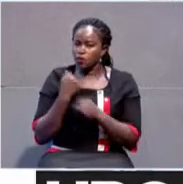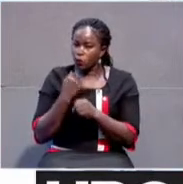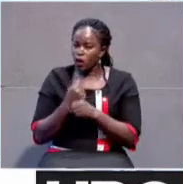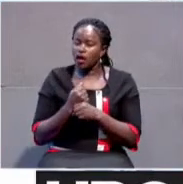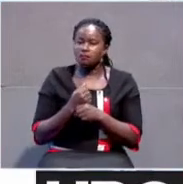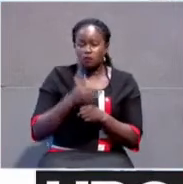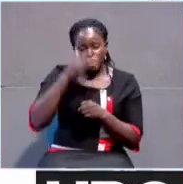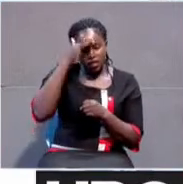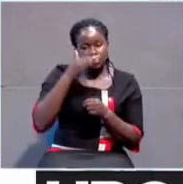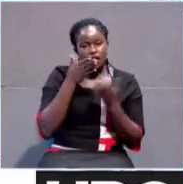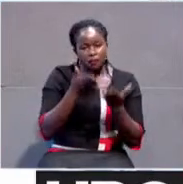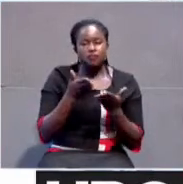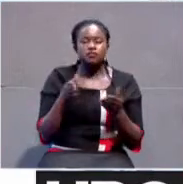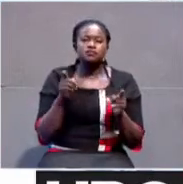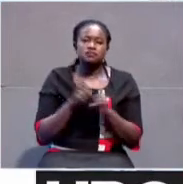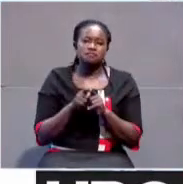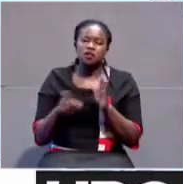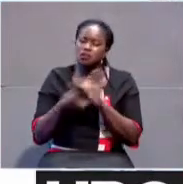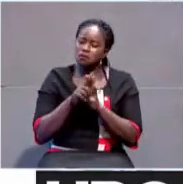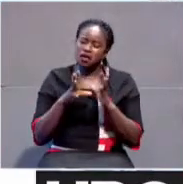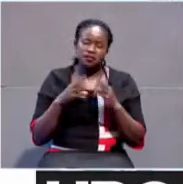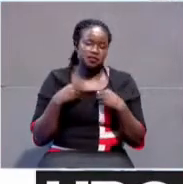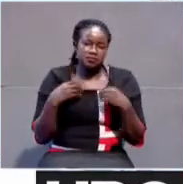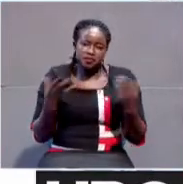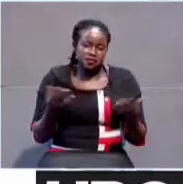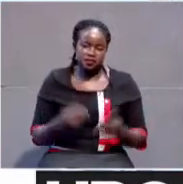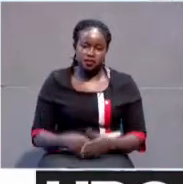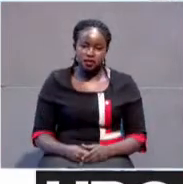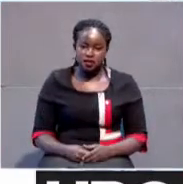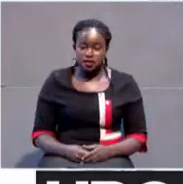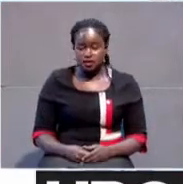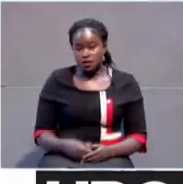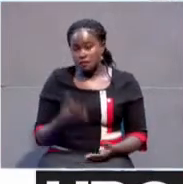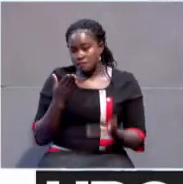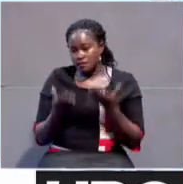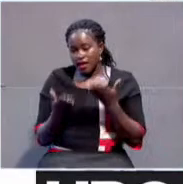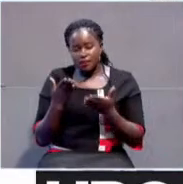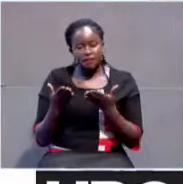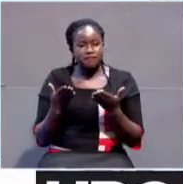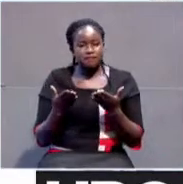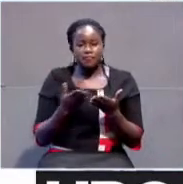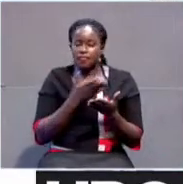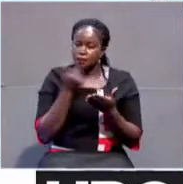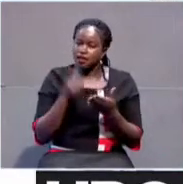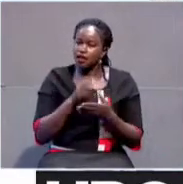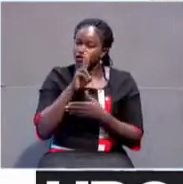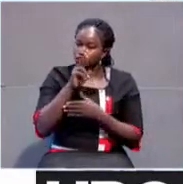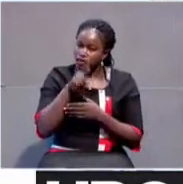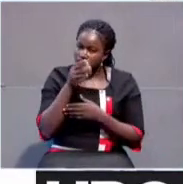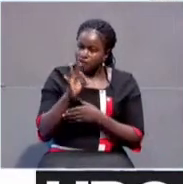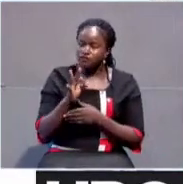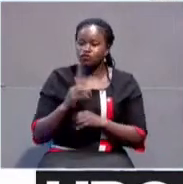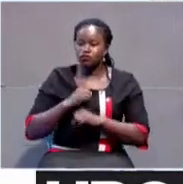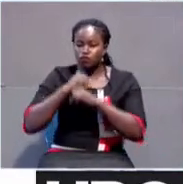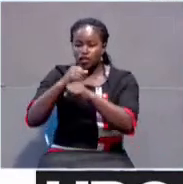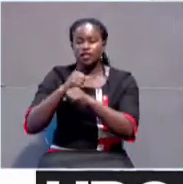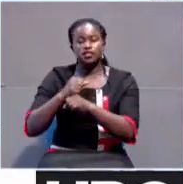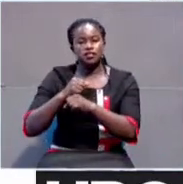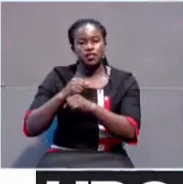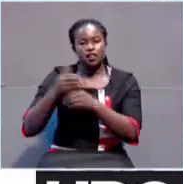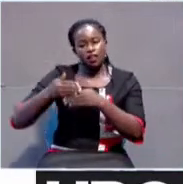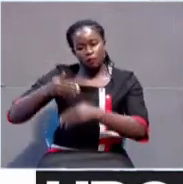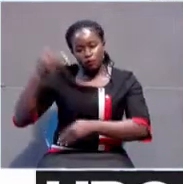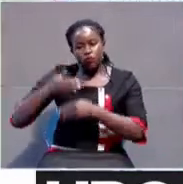them. In our case, this is our situation. Maybe the ideal, of course, would have been for UPDF to protect the borders, which they